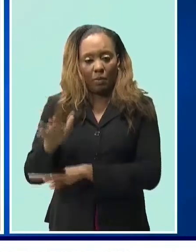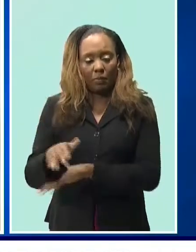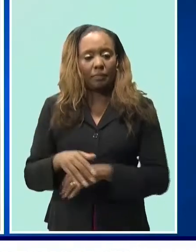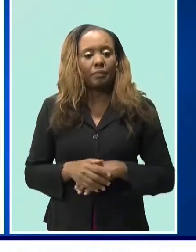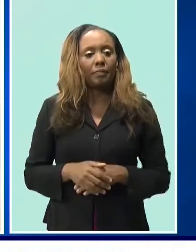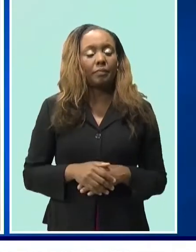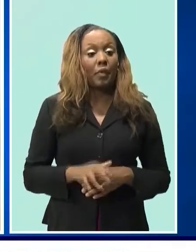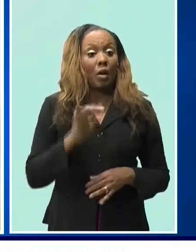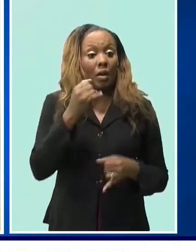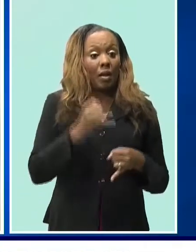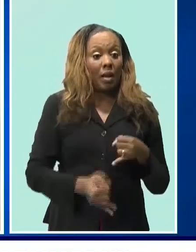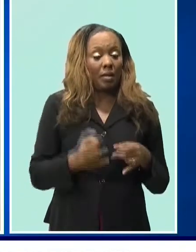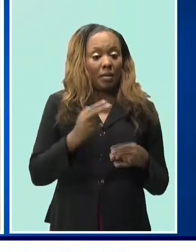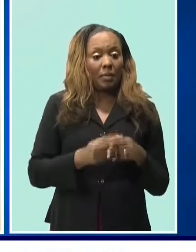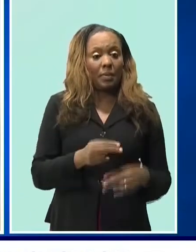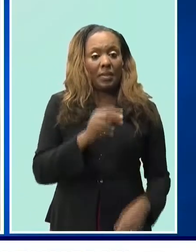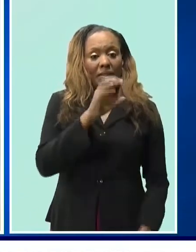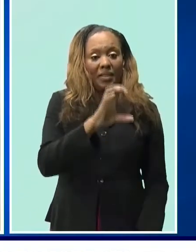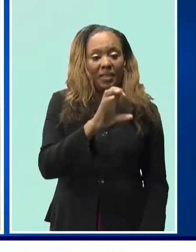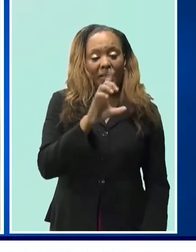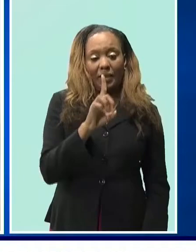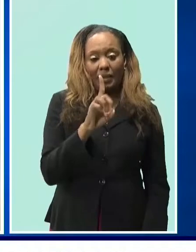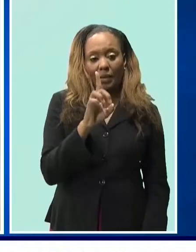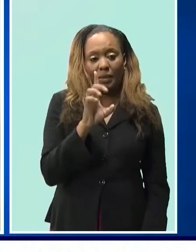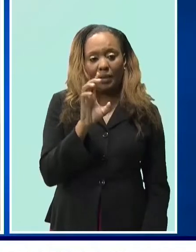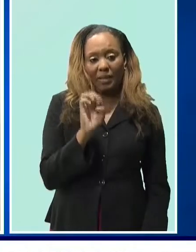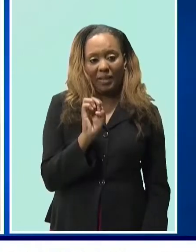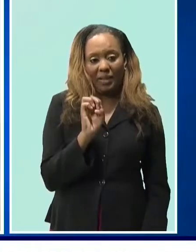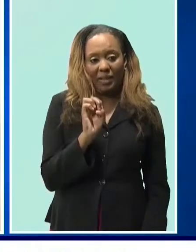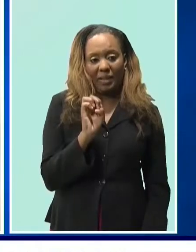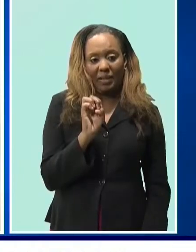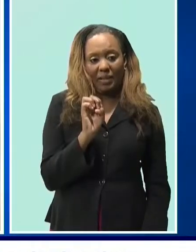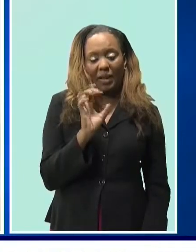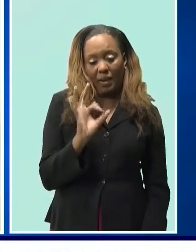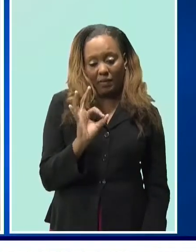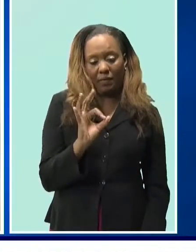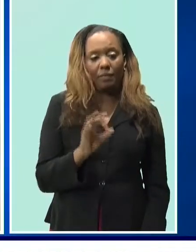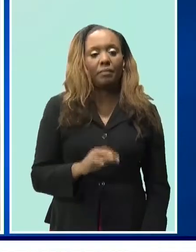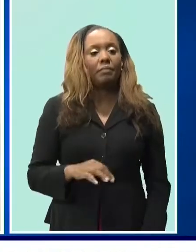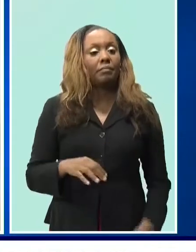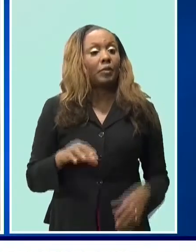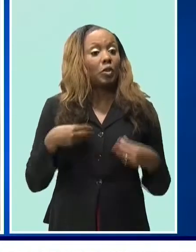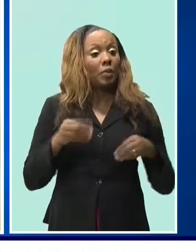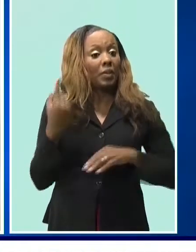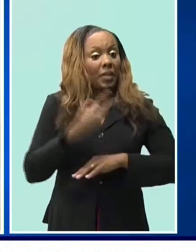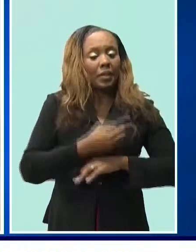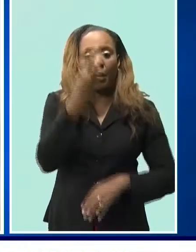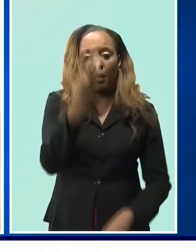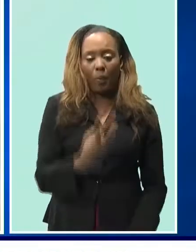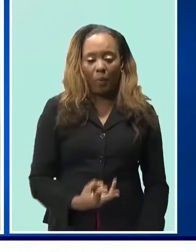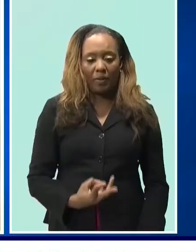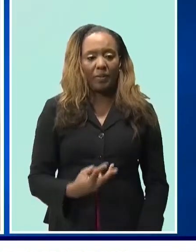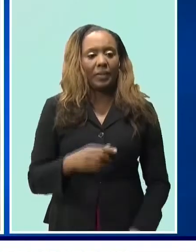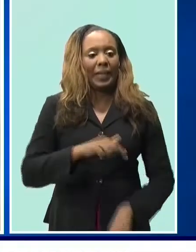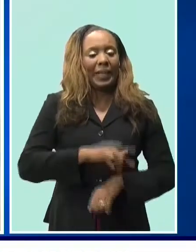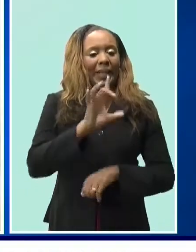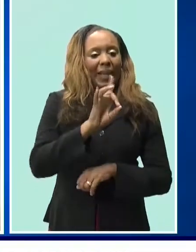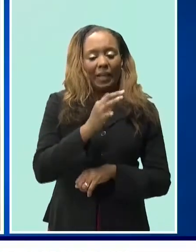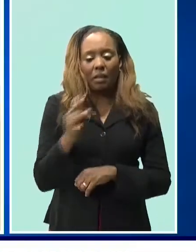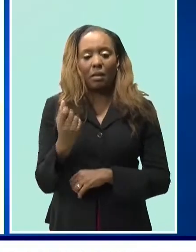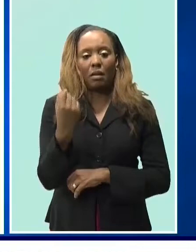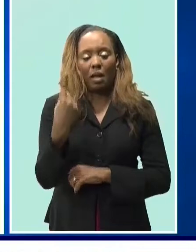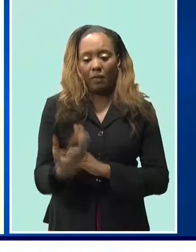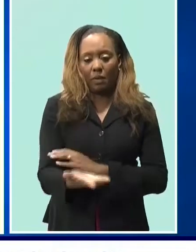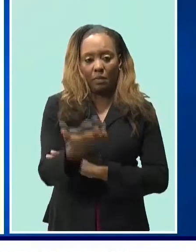People whose surnames begin with a C, D, E, or F, your shopping days will be Wednesdays between 8 and